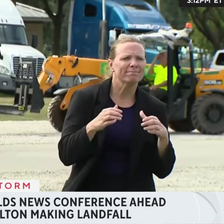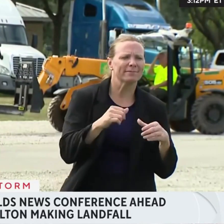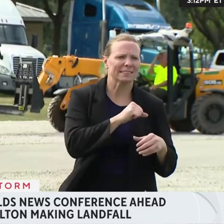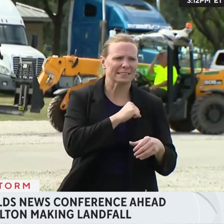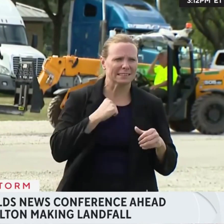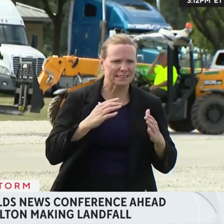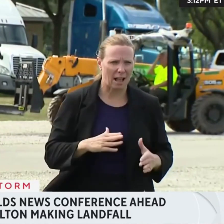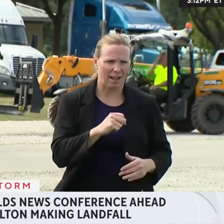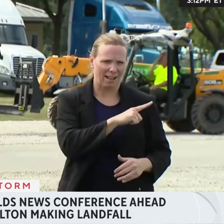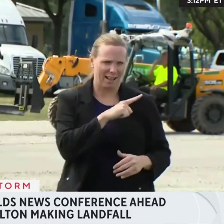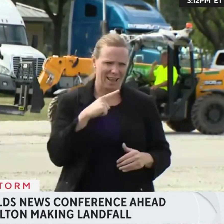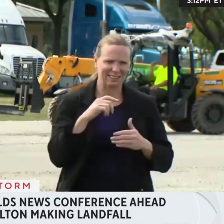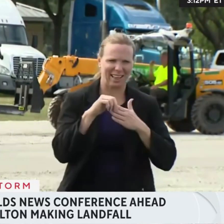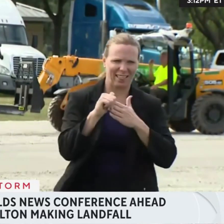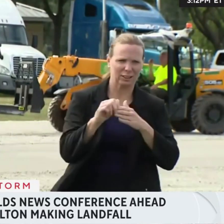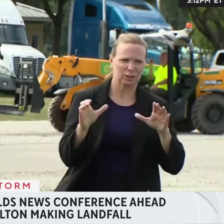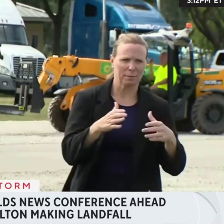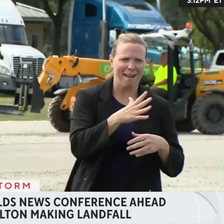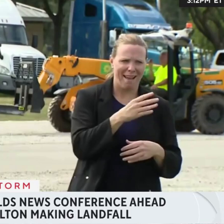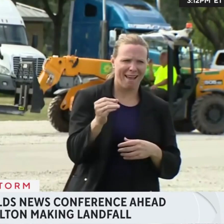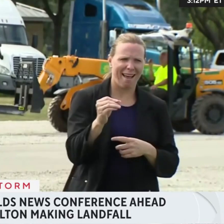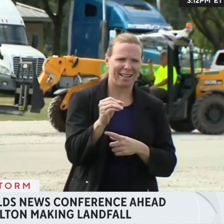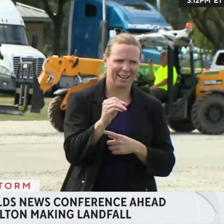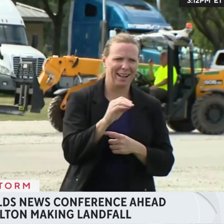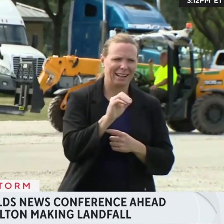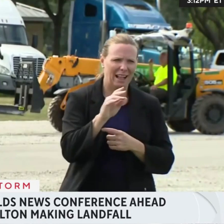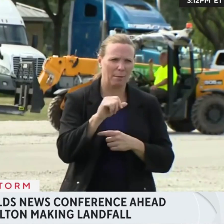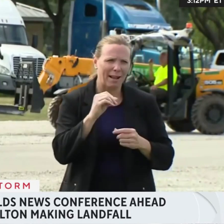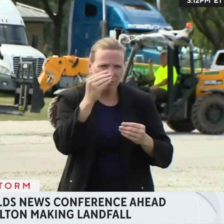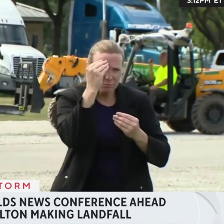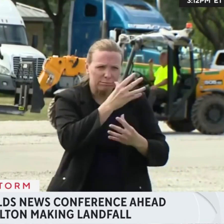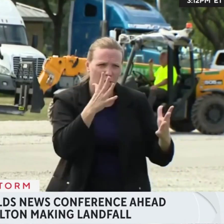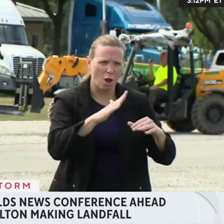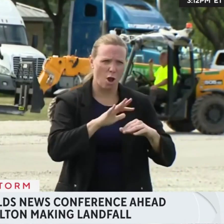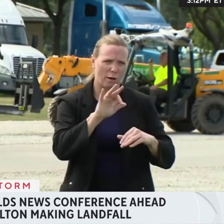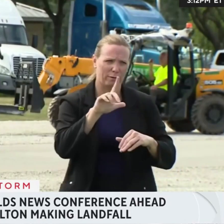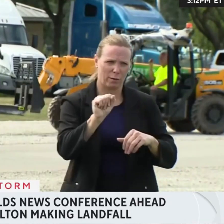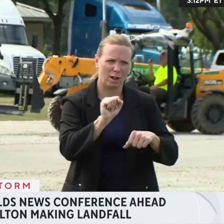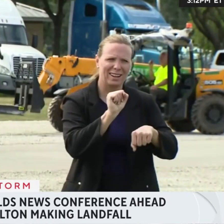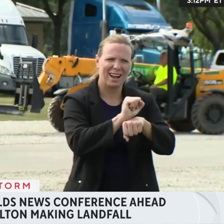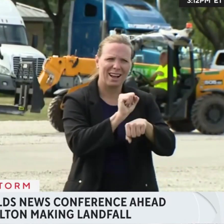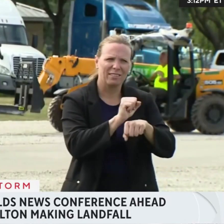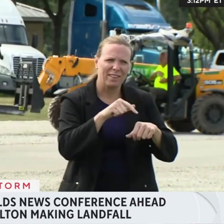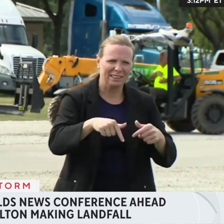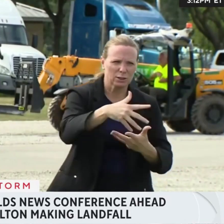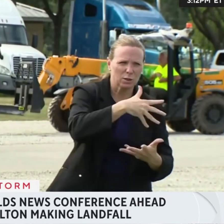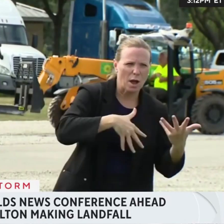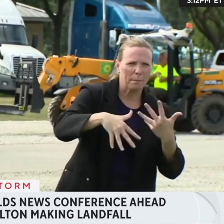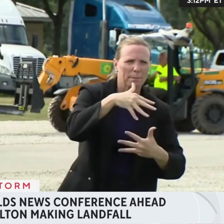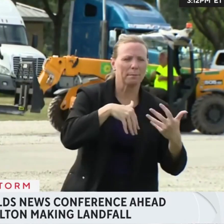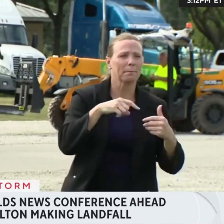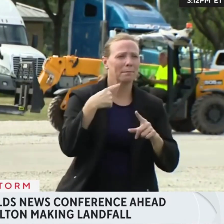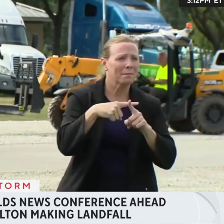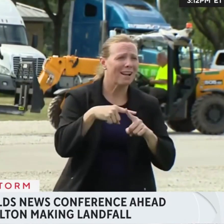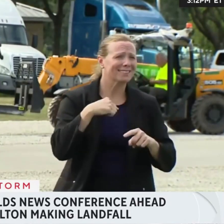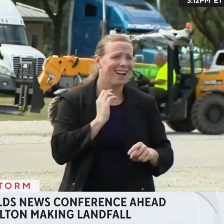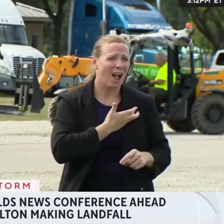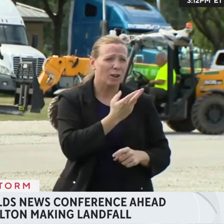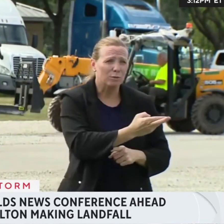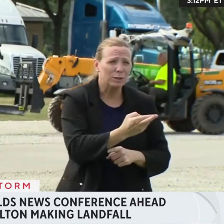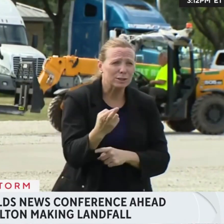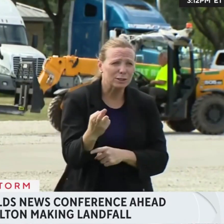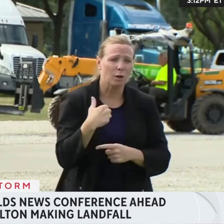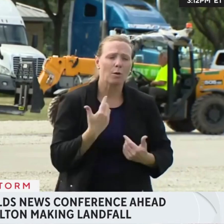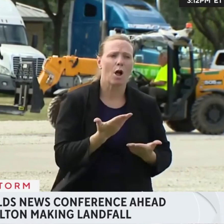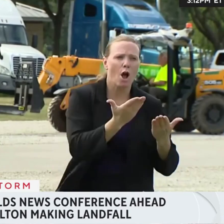brief them on Florida's efforts on the storm and about our resources that are being offered and being